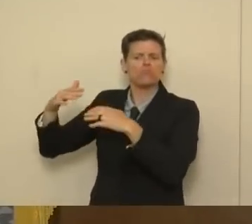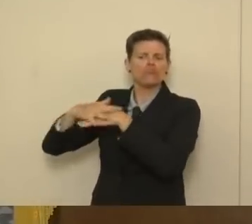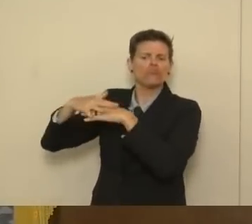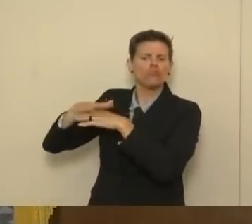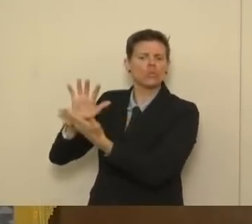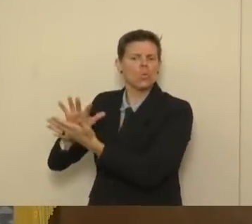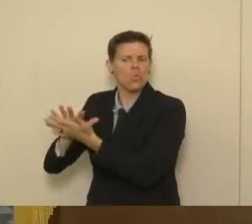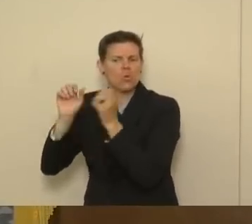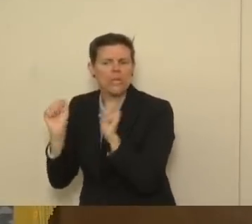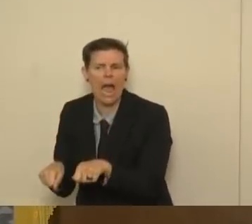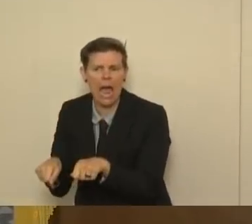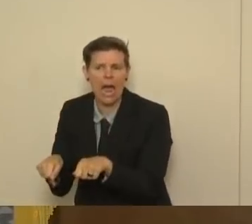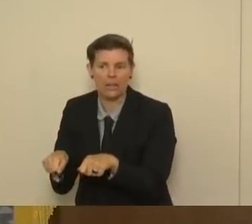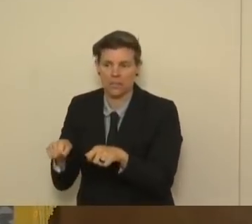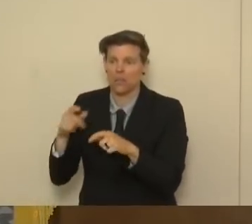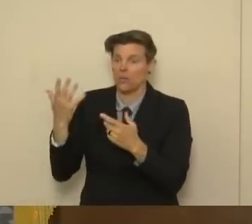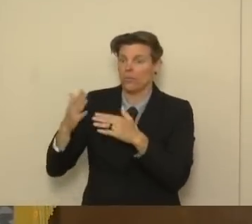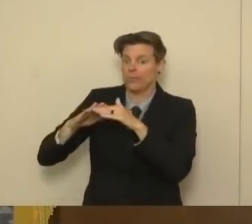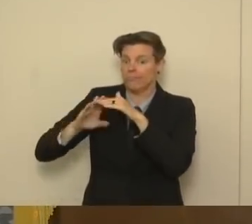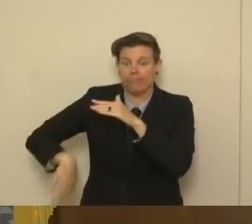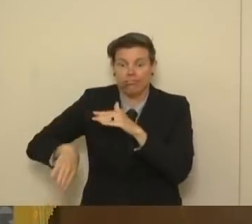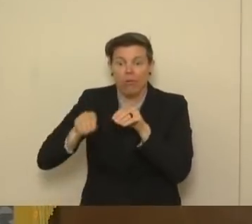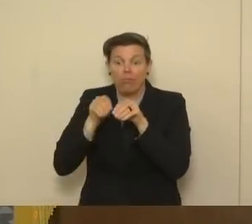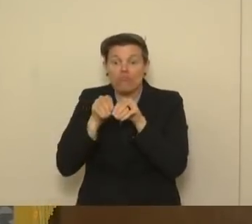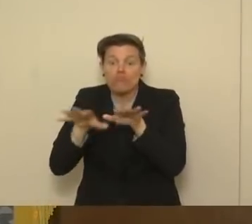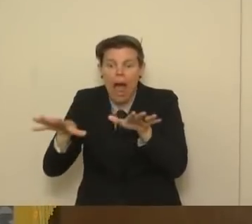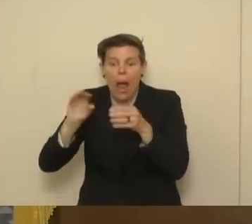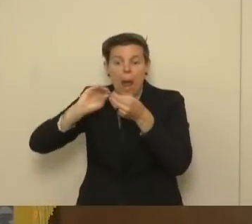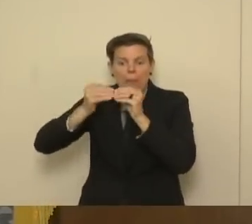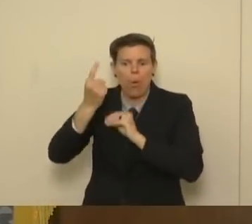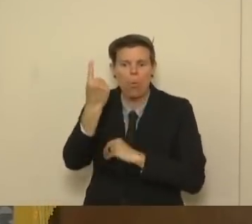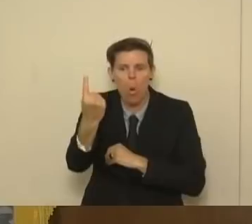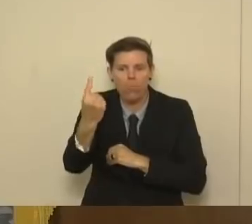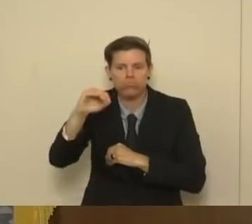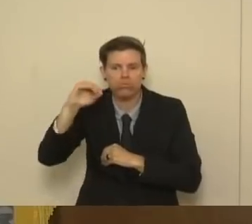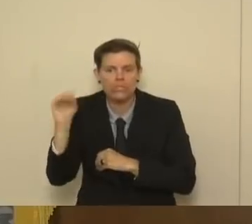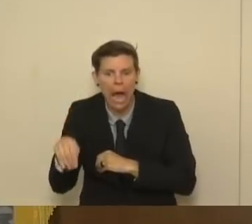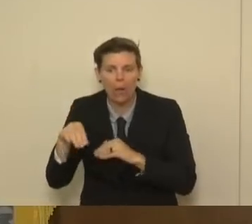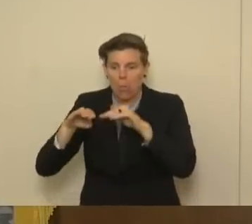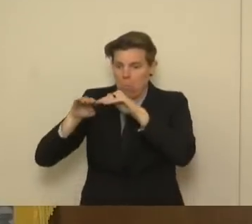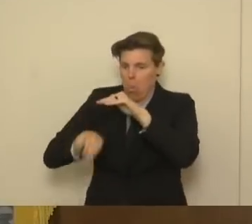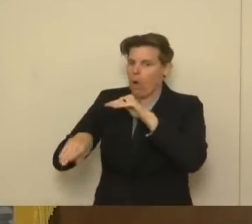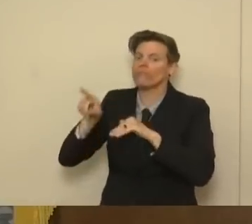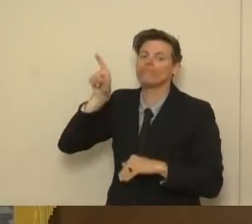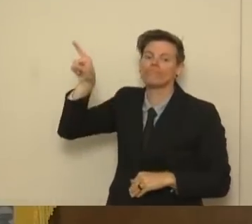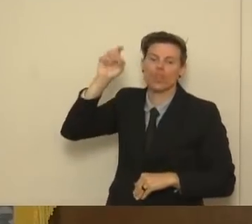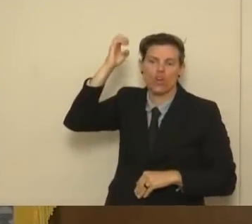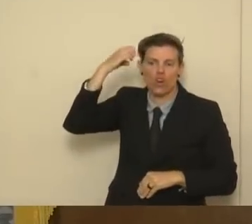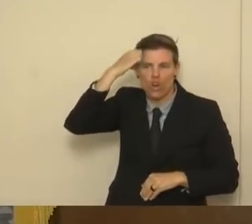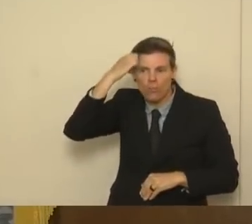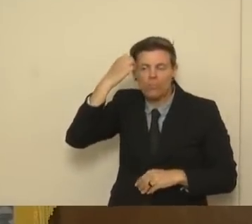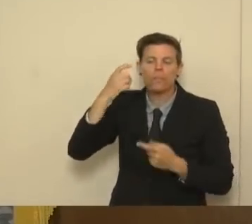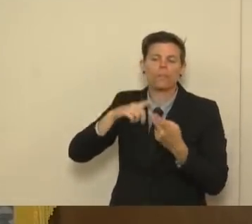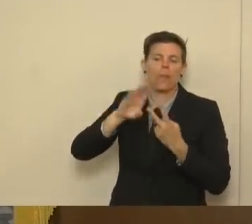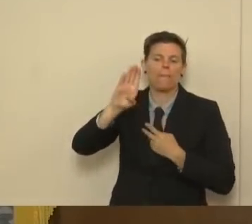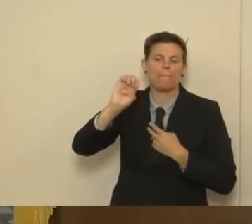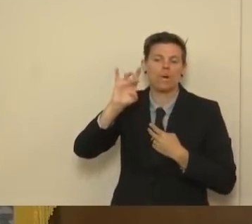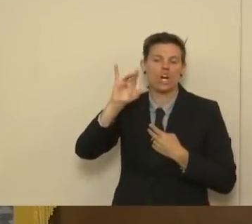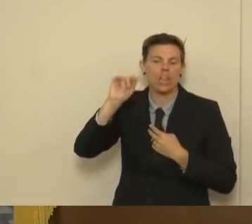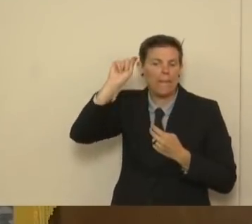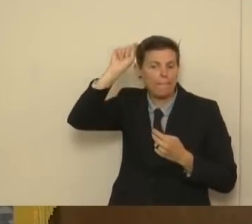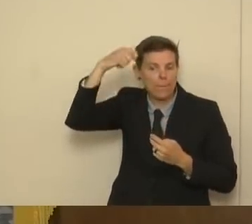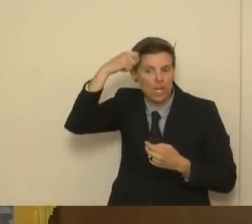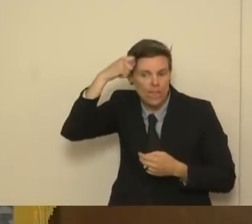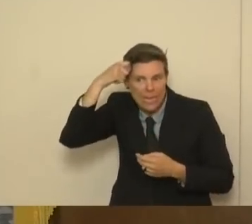economic recovery. They did all that, right? In Berlin, 8 school districts. I would argue that they have much